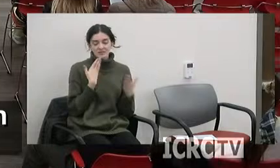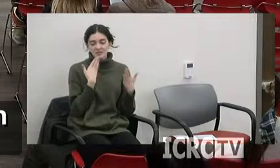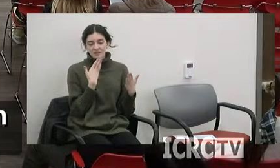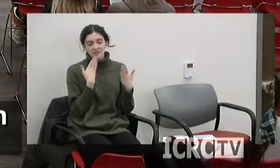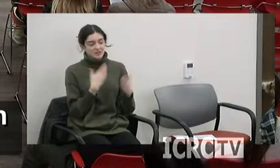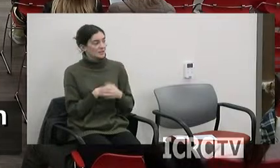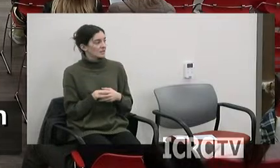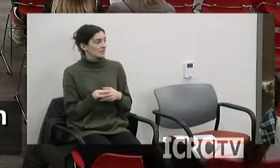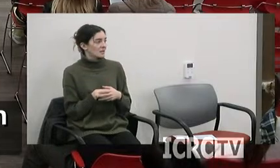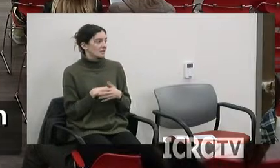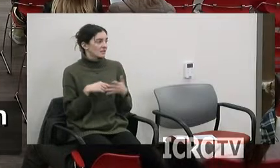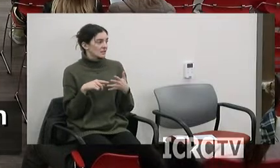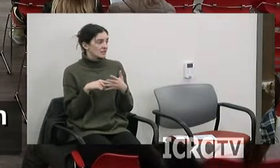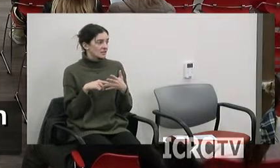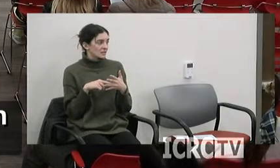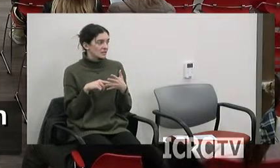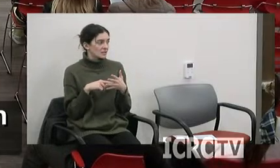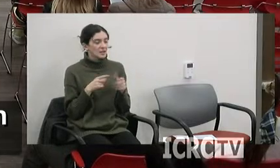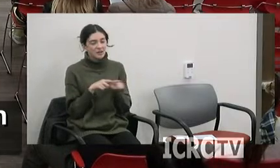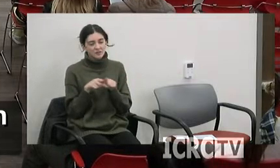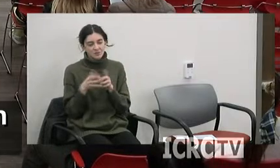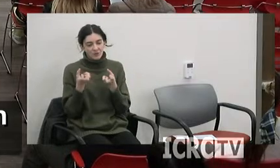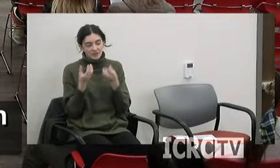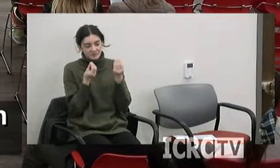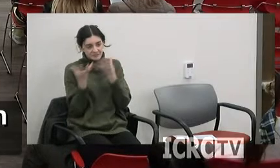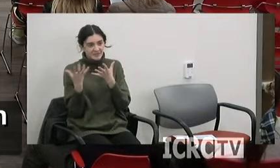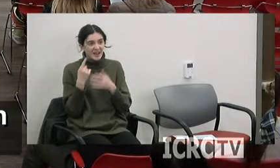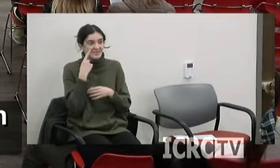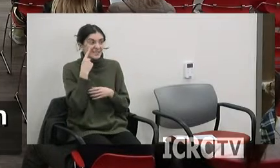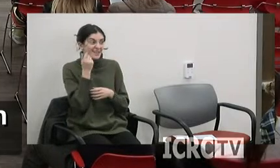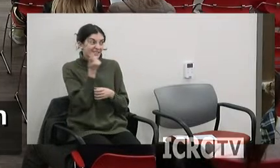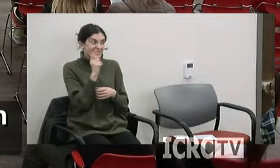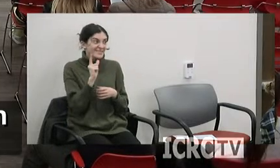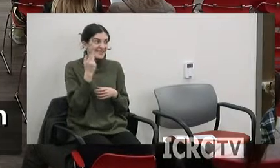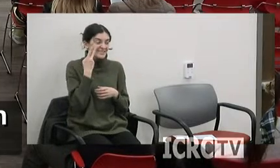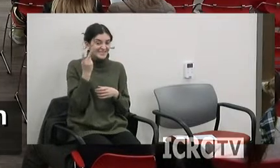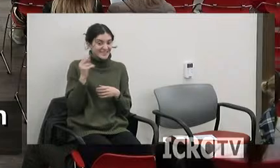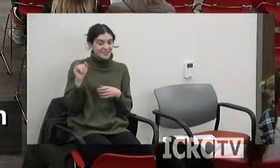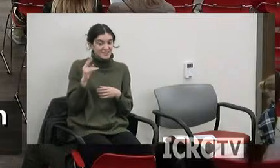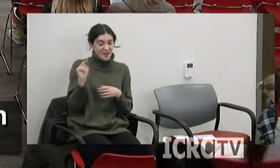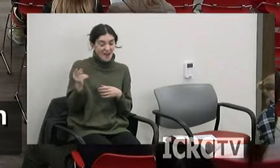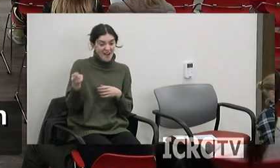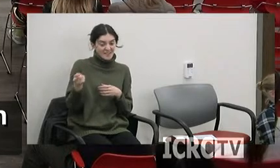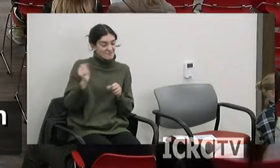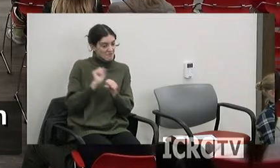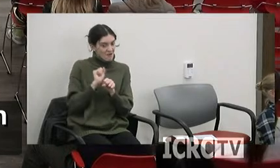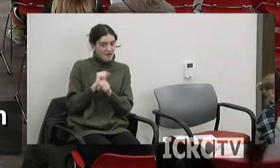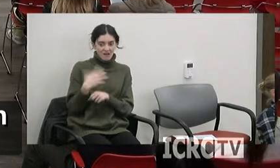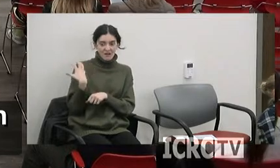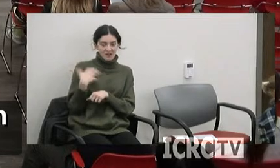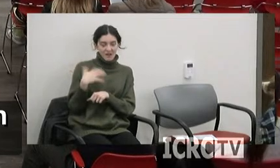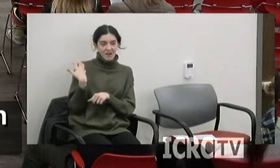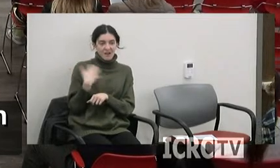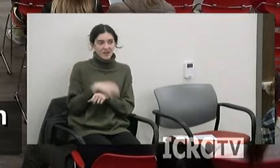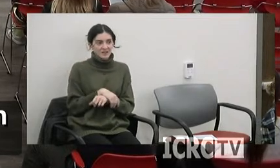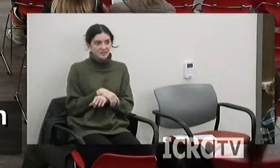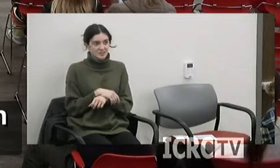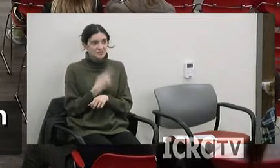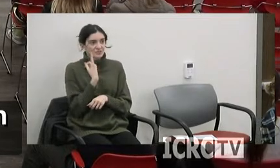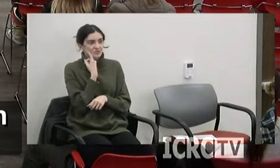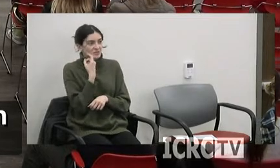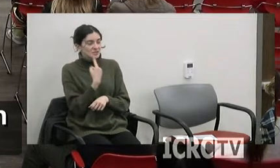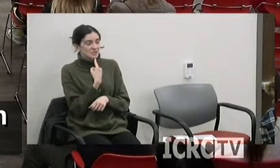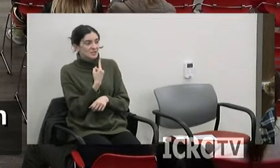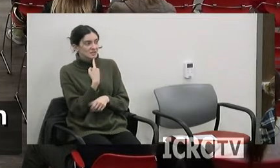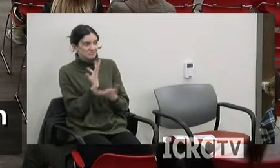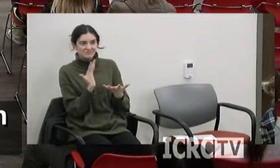in. I think we've all seen John in action, and all of the things that were said are very much true. But